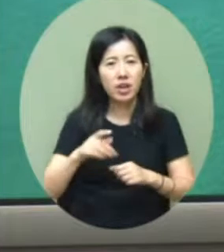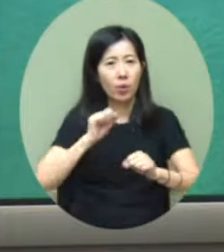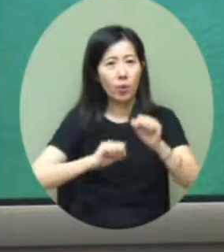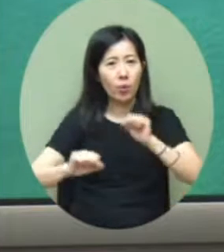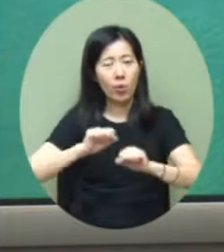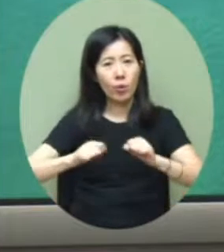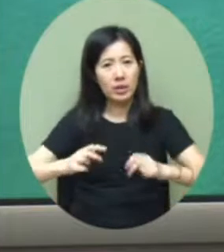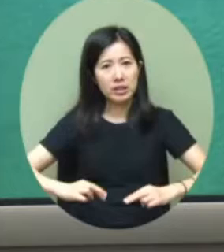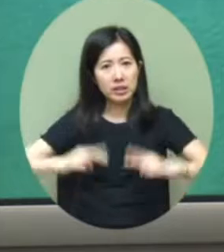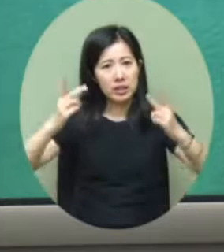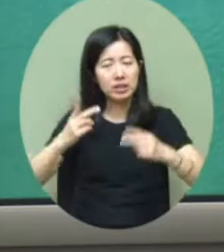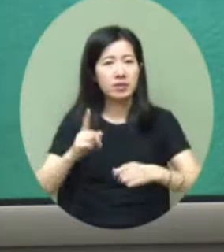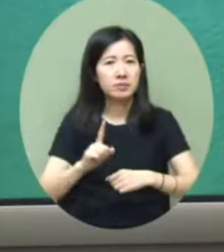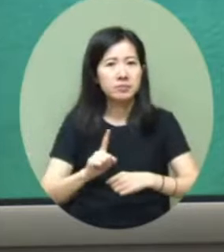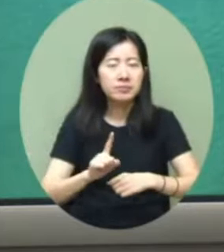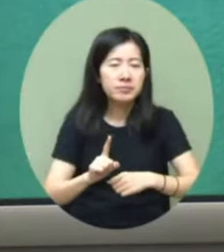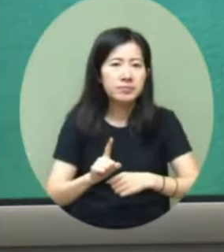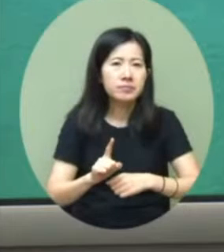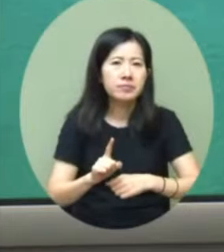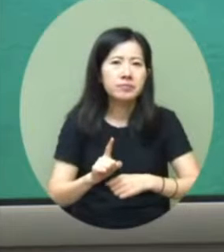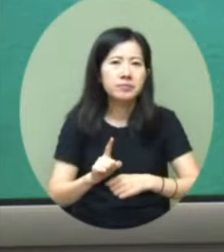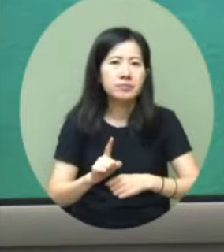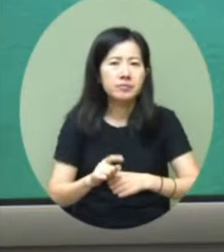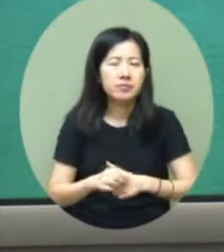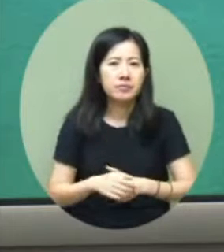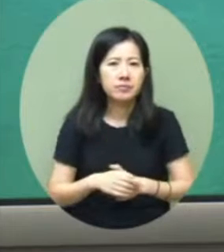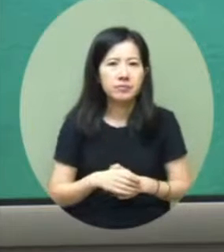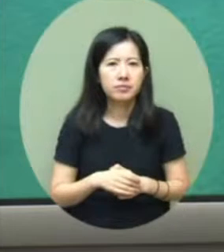protect our environment.